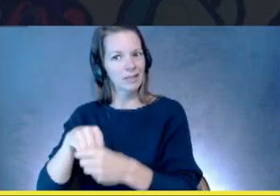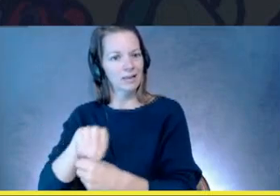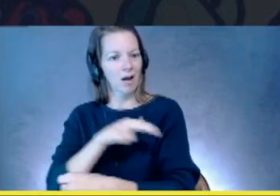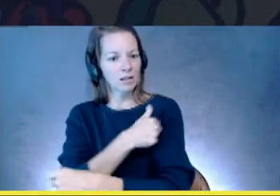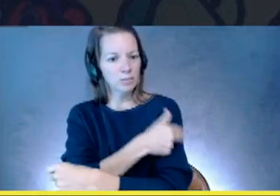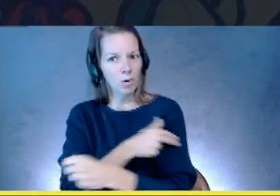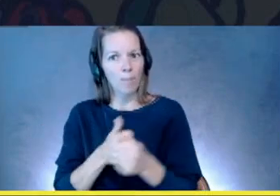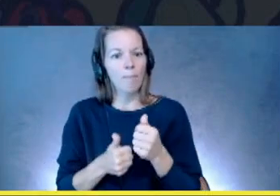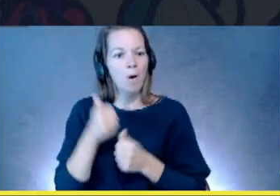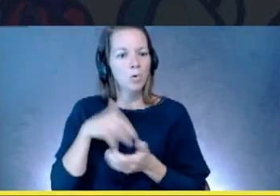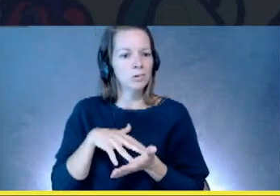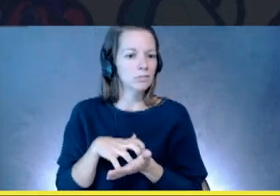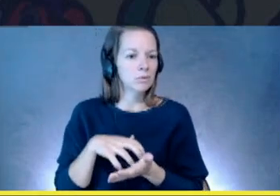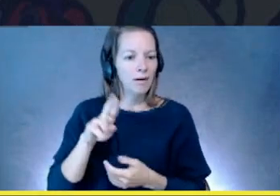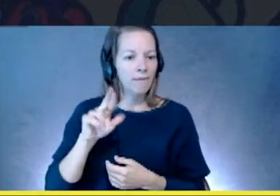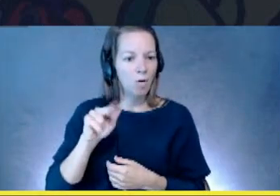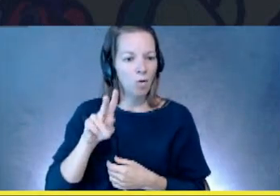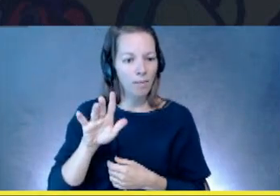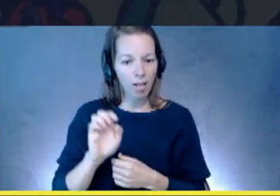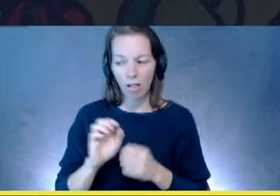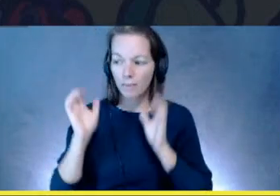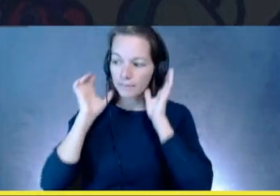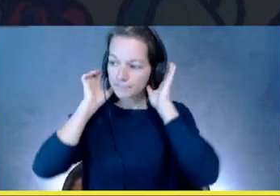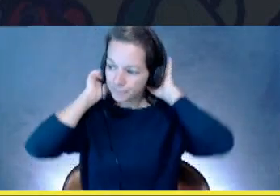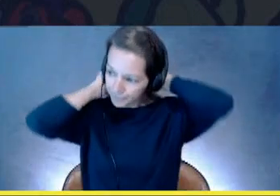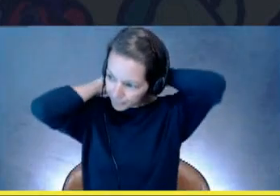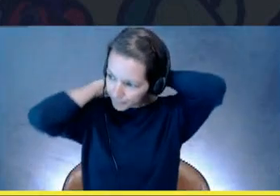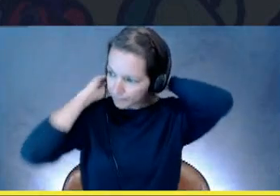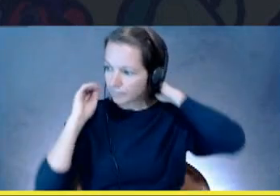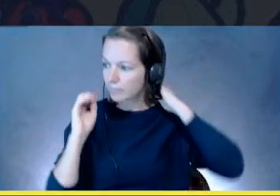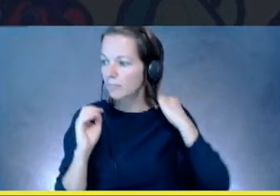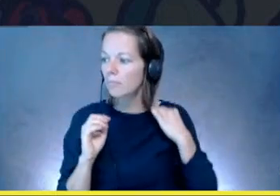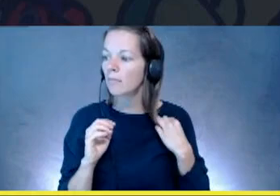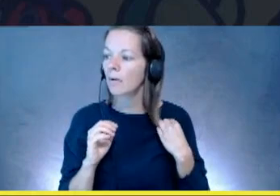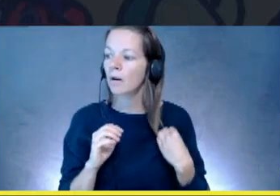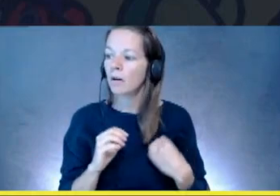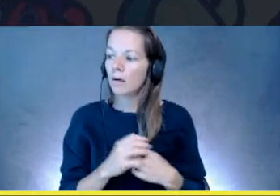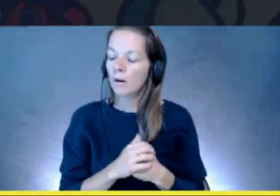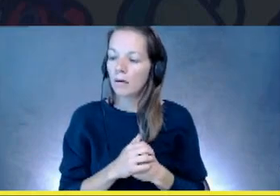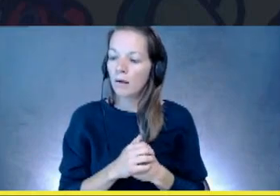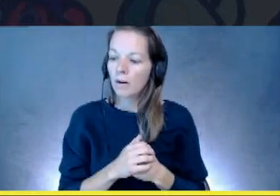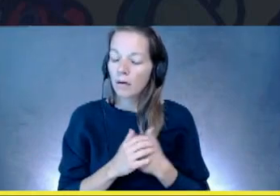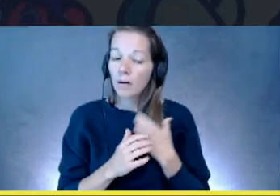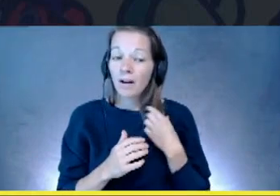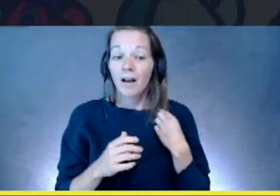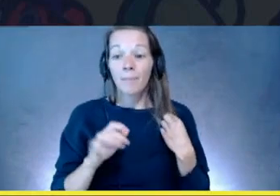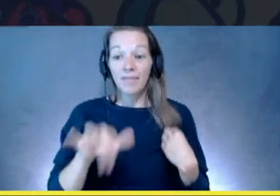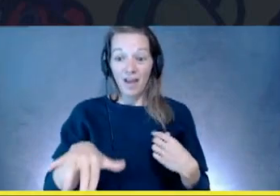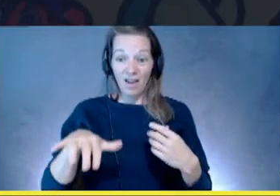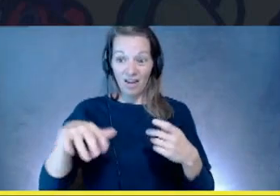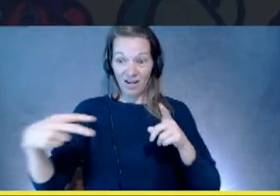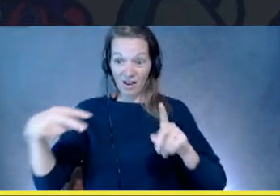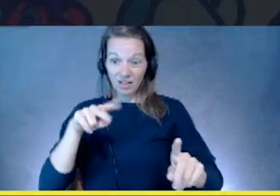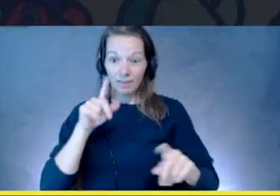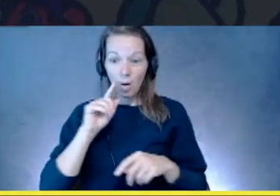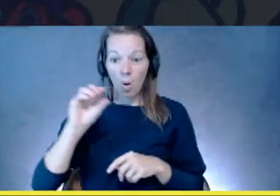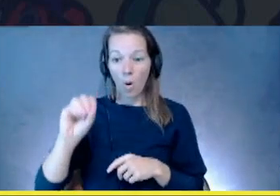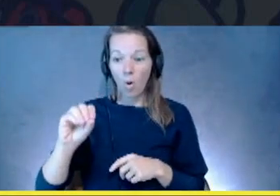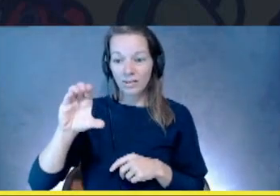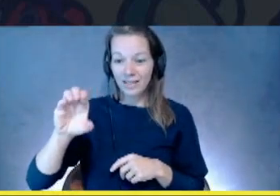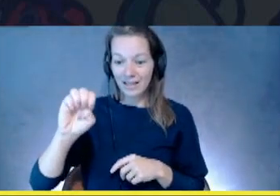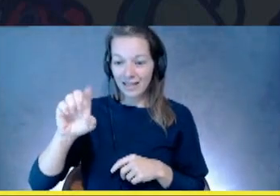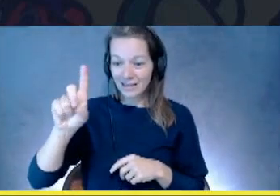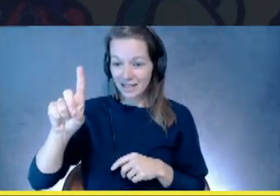And if you put that into an international context, the OECD, for example, estimated that